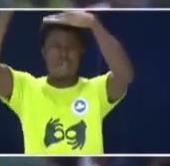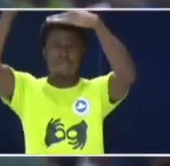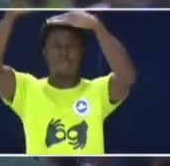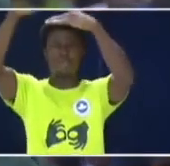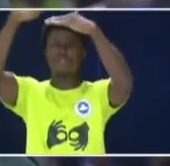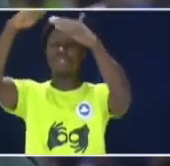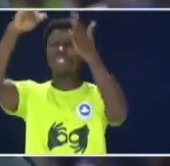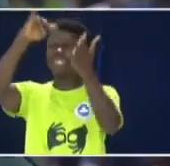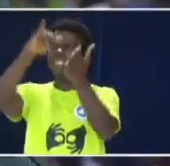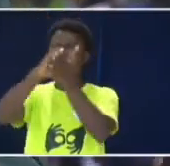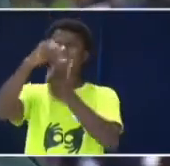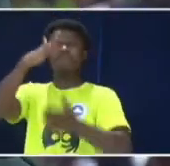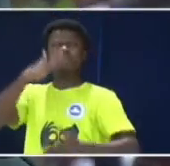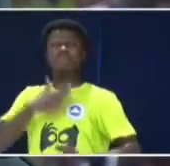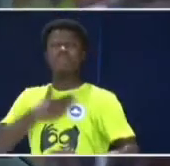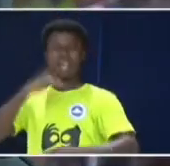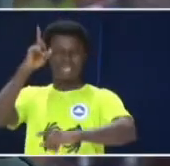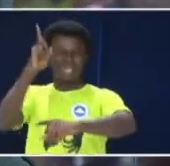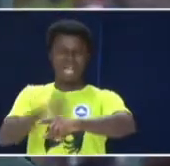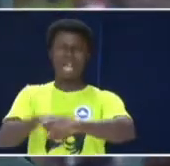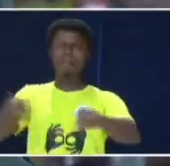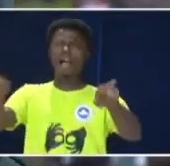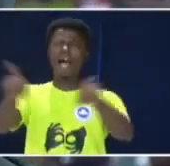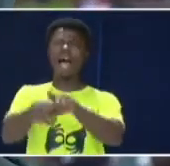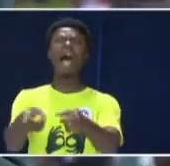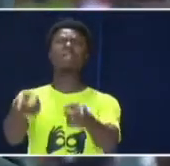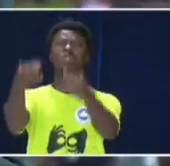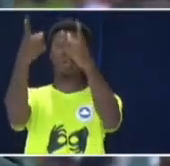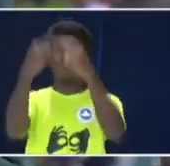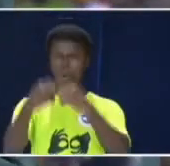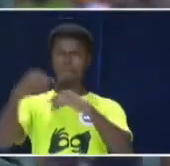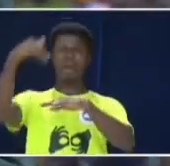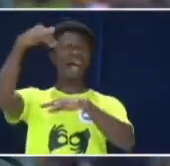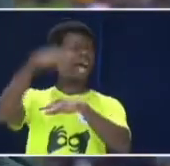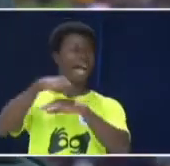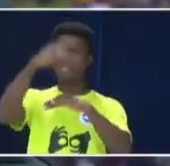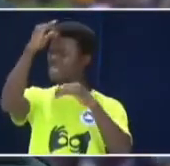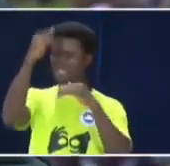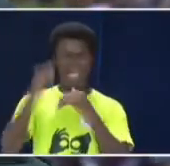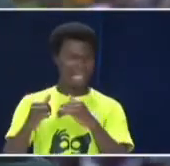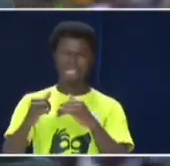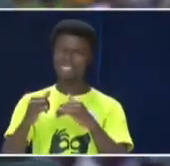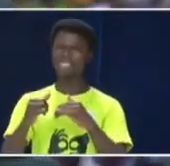that my time has come at last.